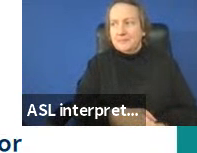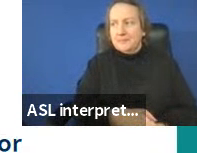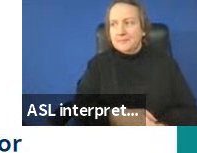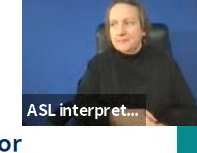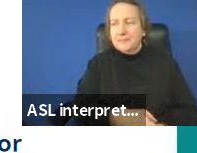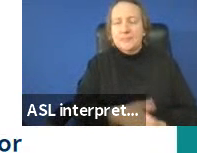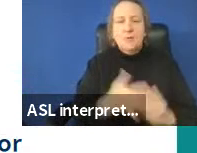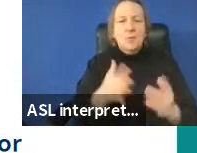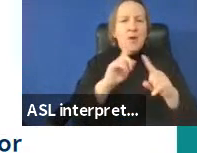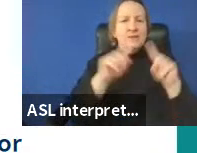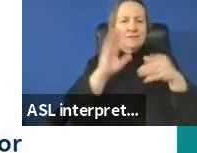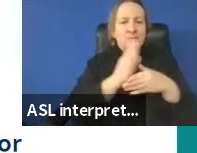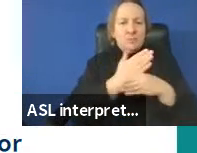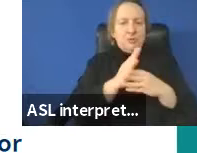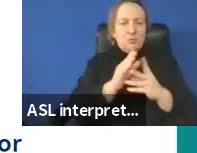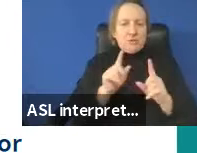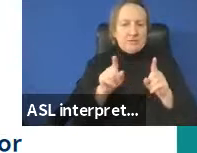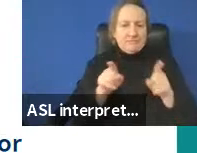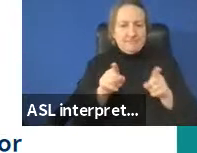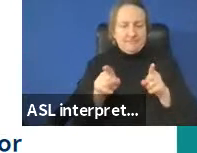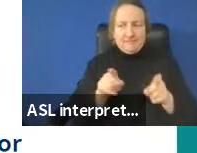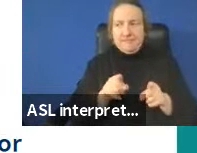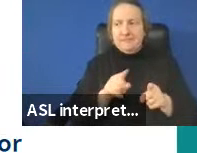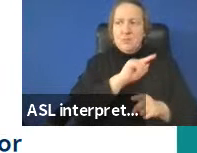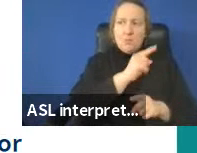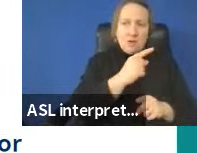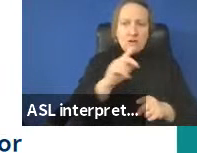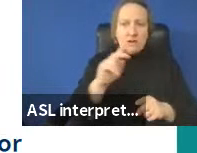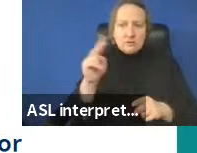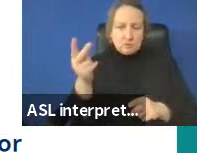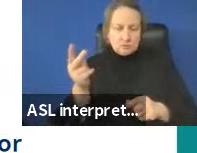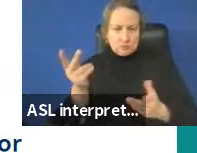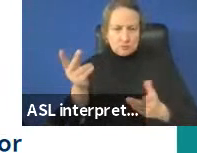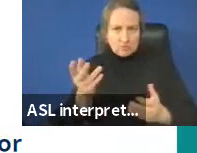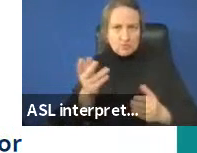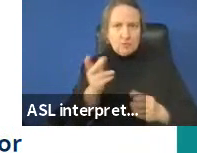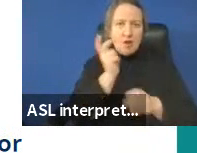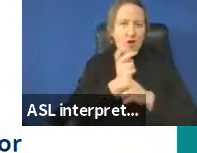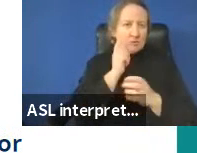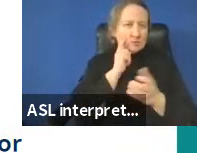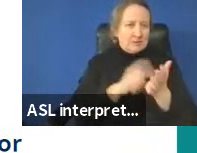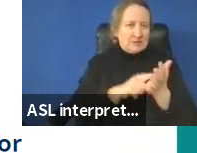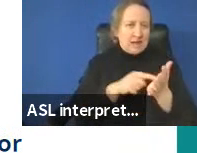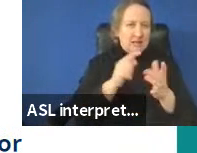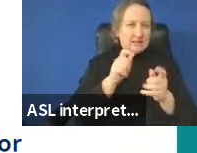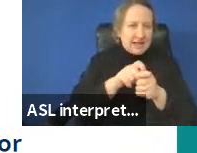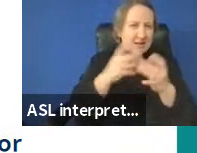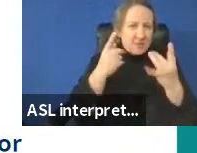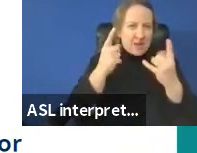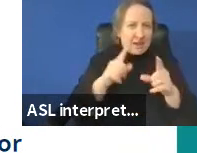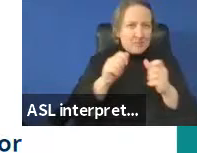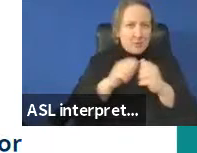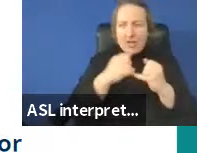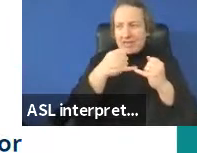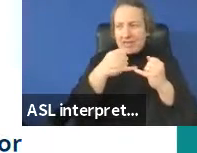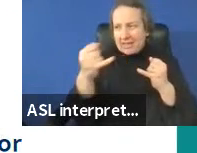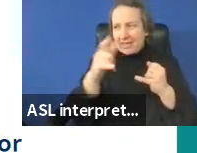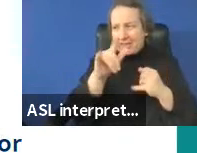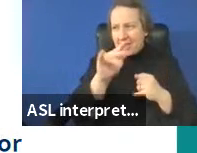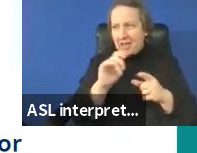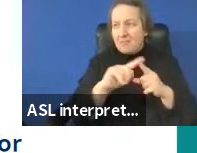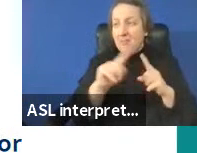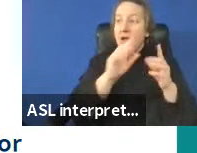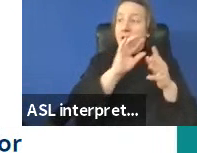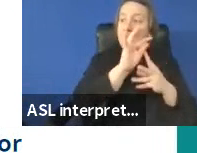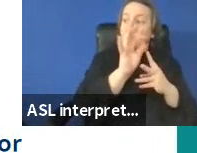The difference between these two, it's hard to tell exactly what's happening with these lines, but in option